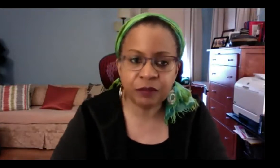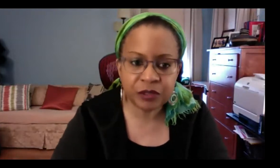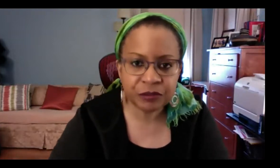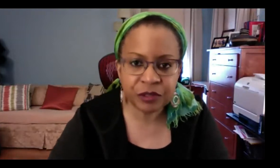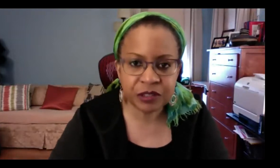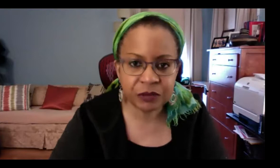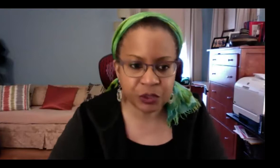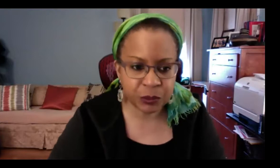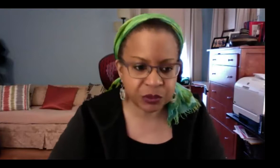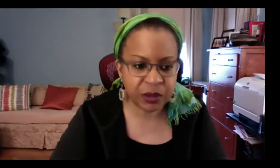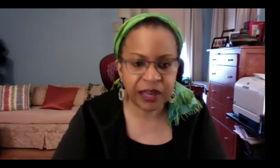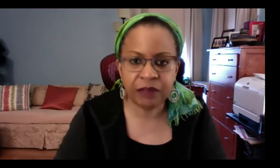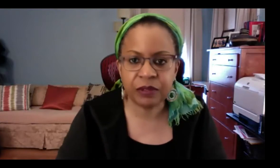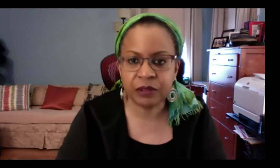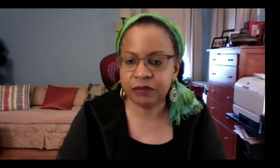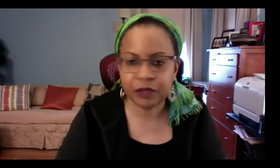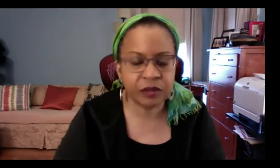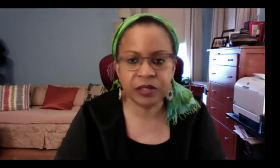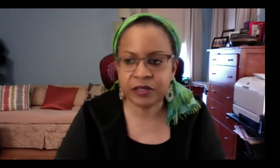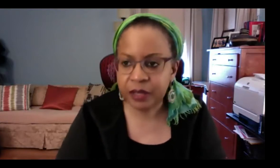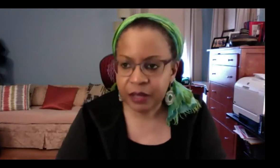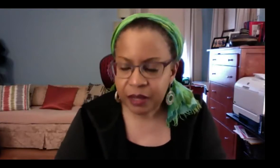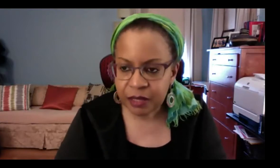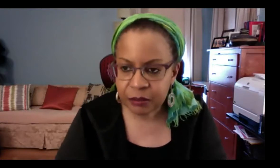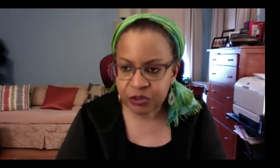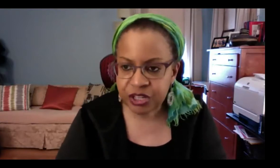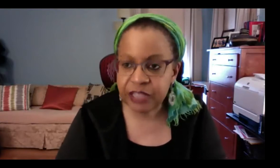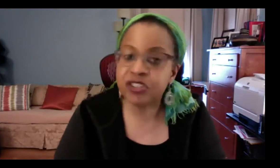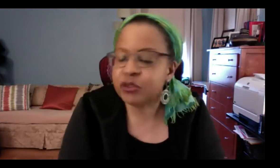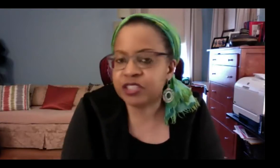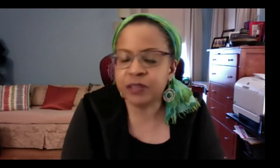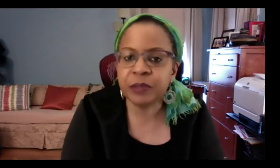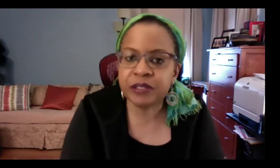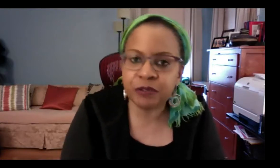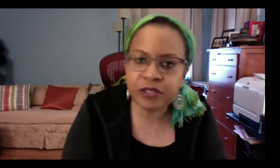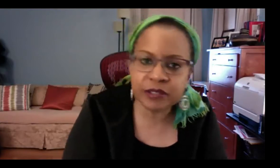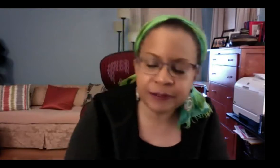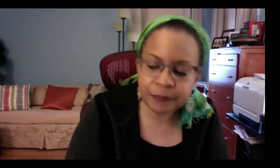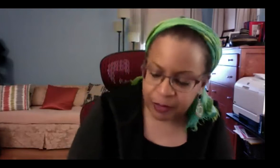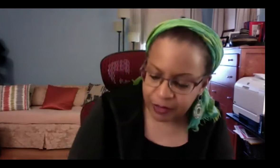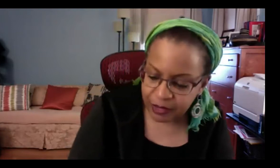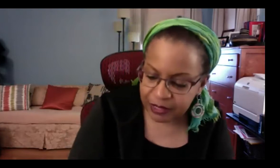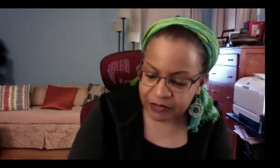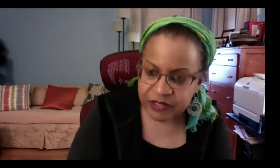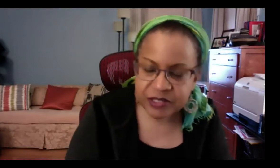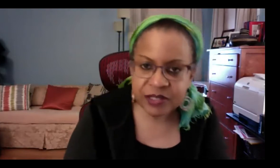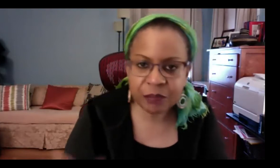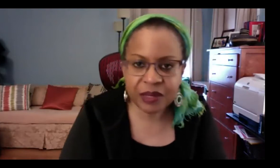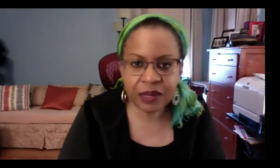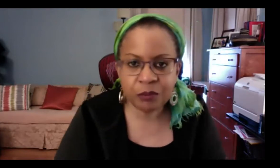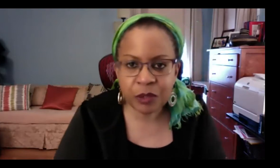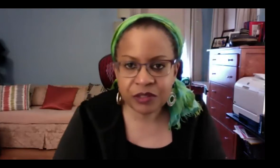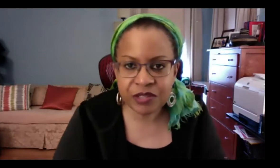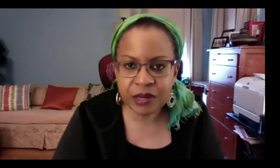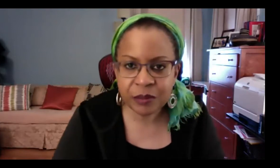and for different individuals who have various challenges or just simply differences. And this is something